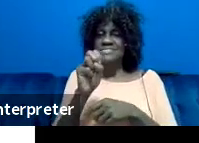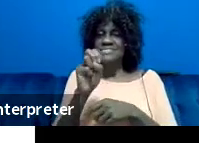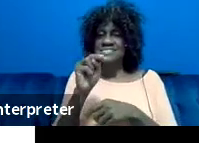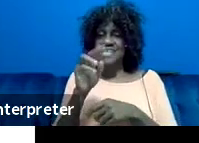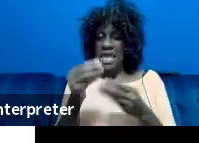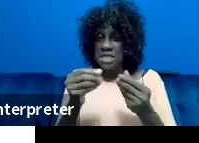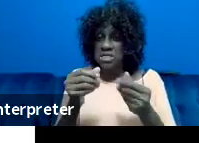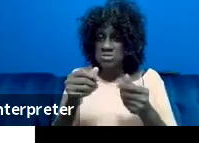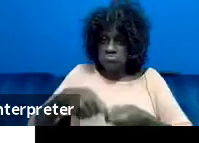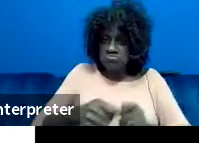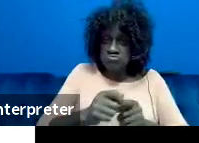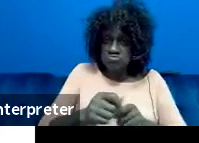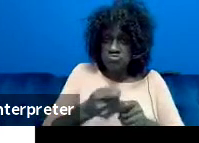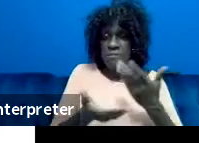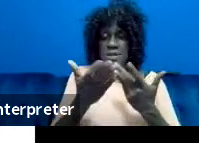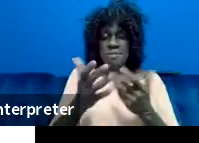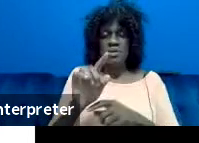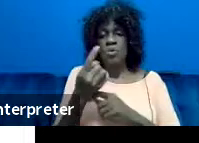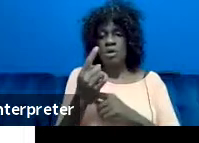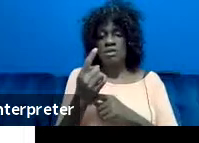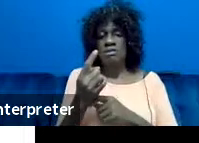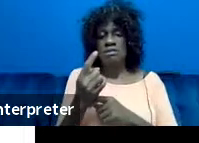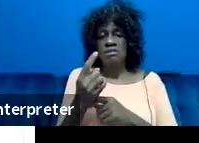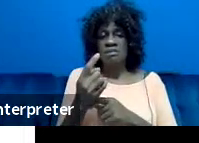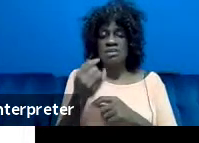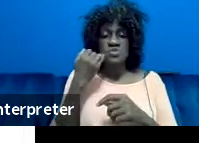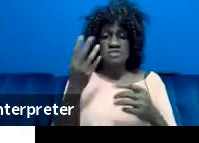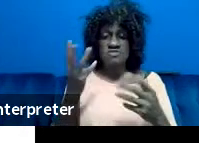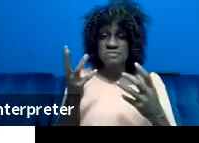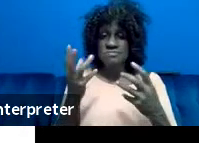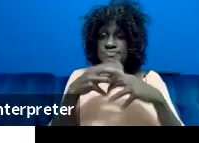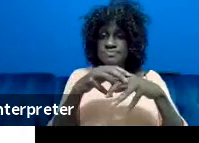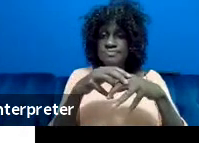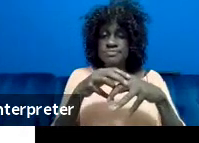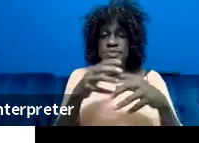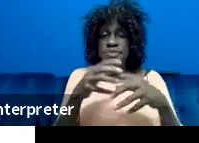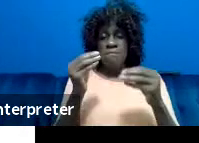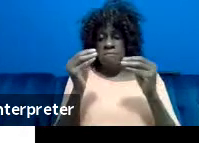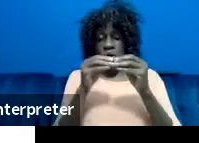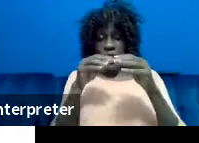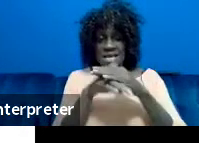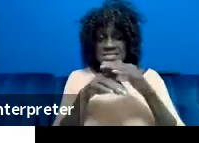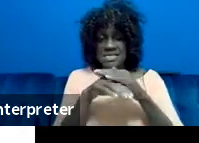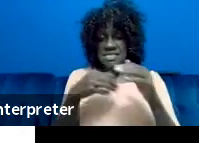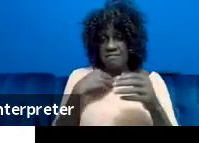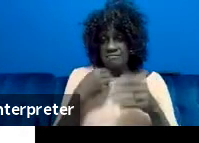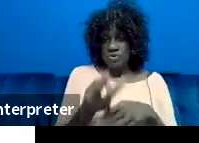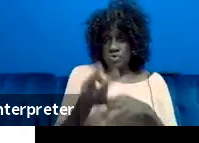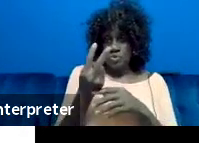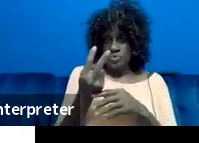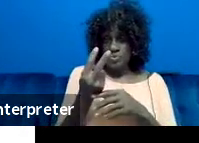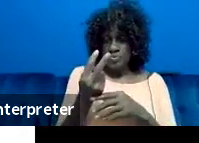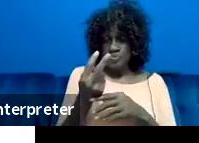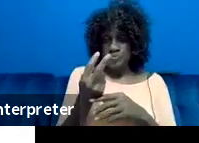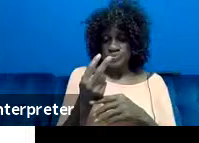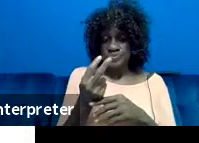be one. In these, you're seeing where they're incorporating greater access, where they're doing two.